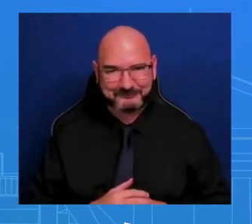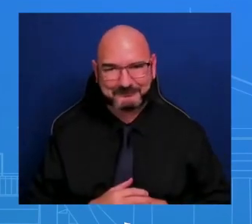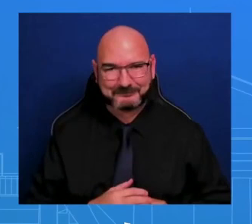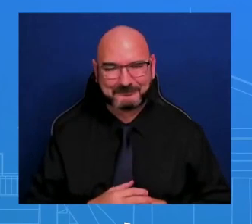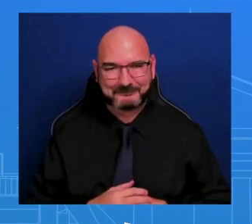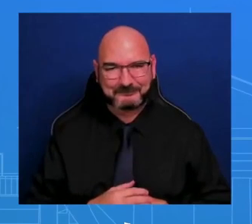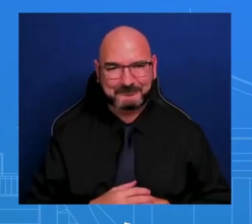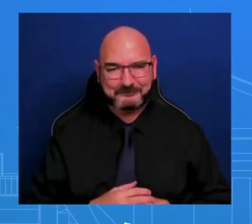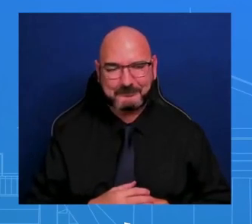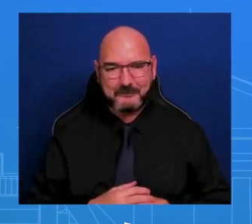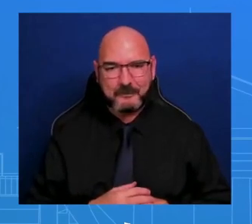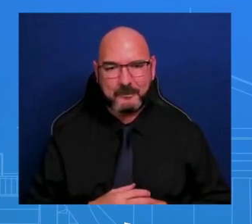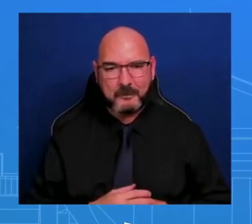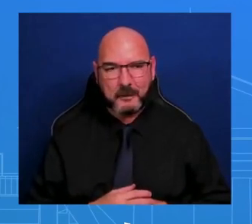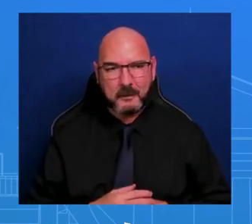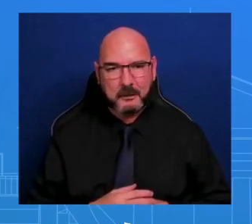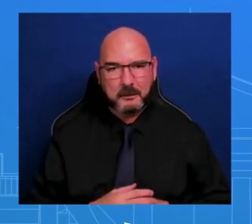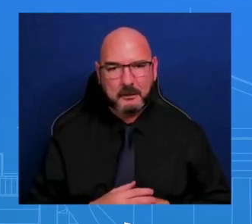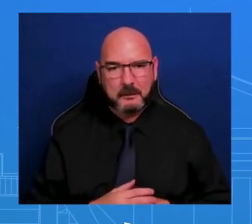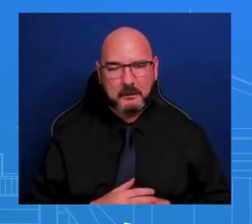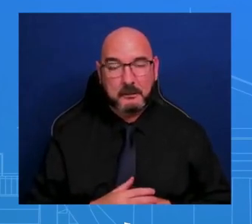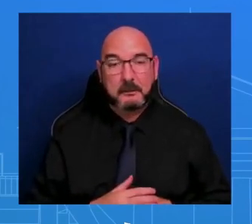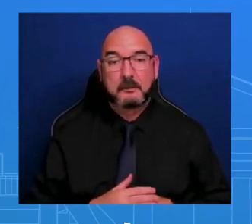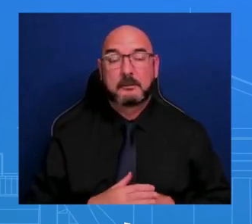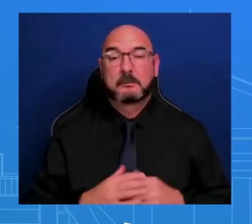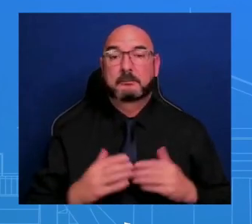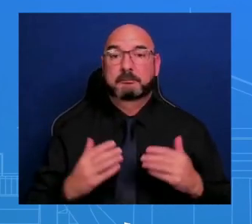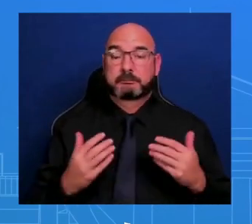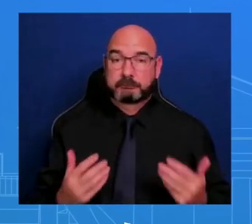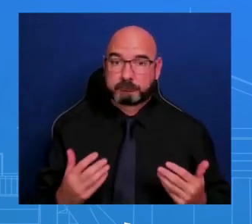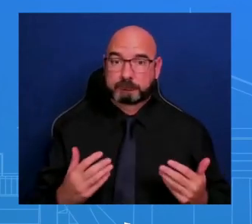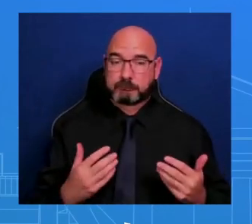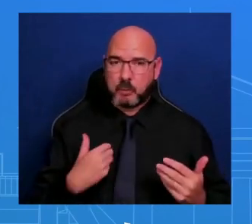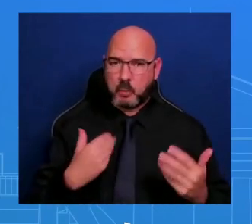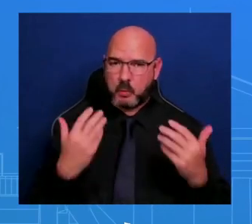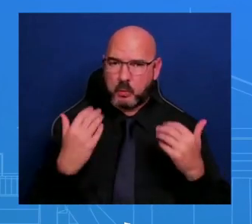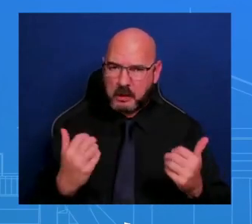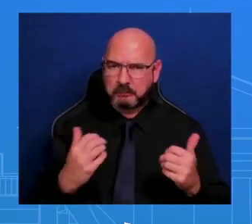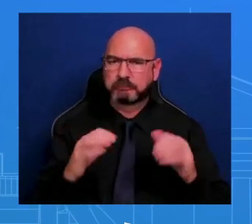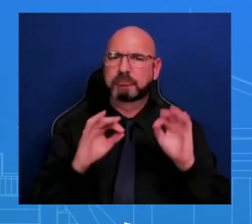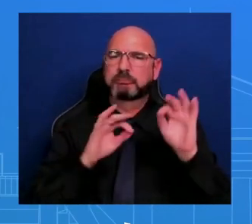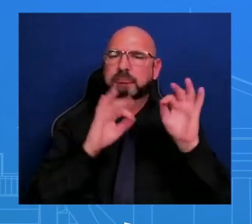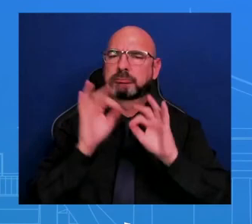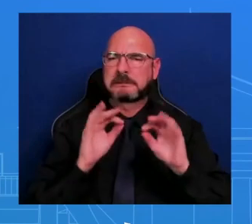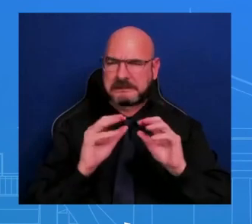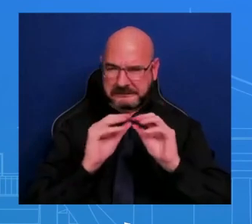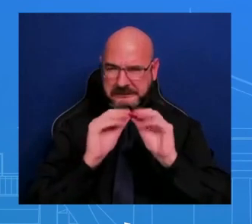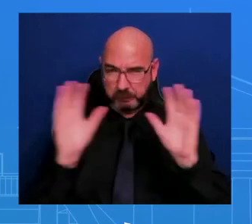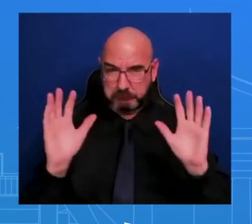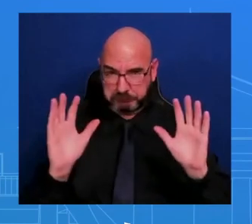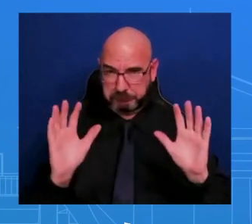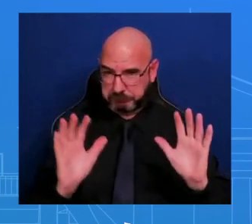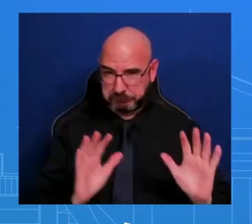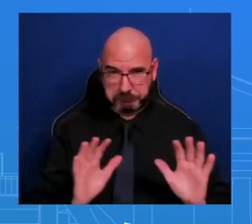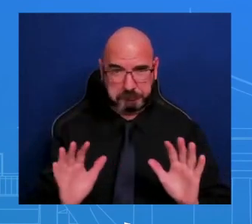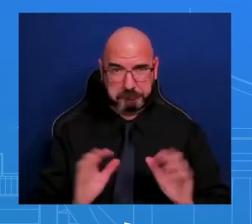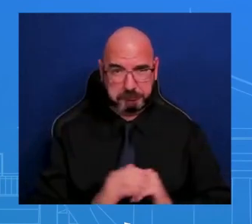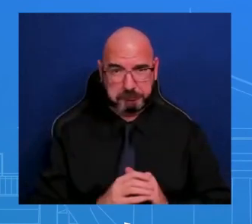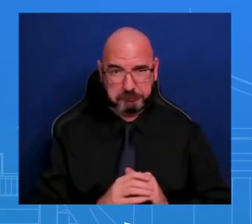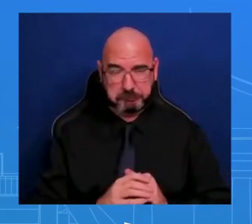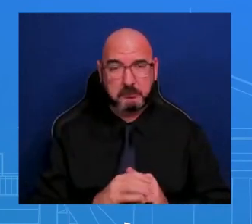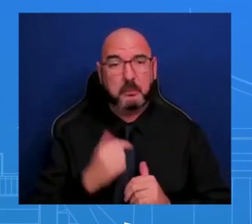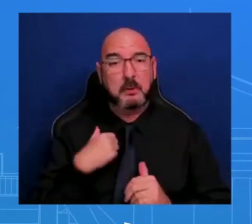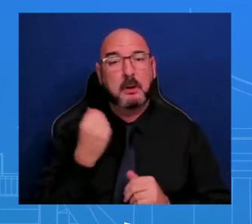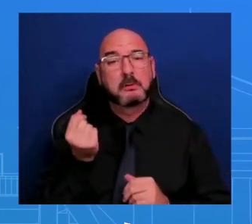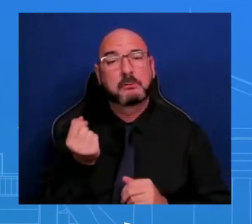All right. I want to make something clear at the top, because I understand how important moral clarity is, especially at